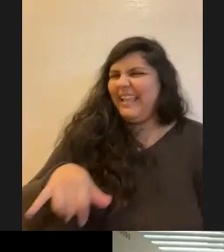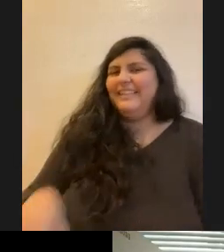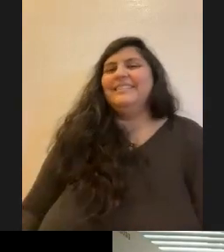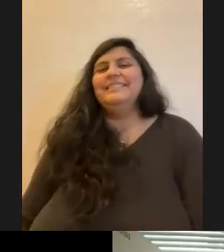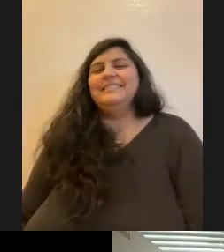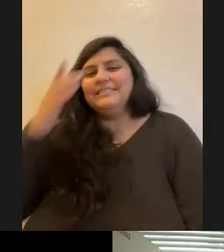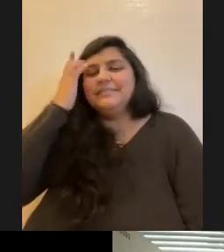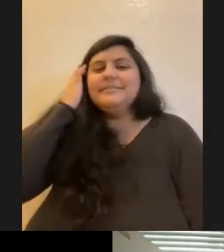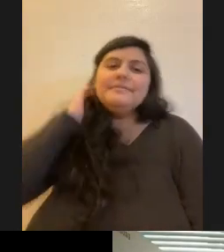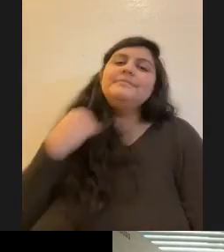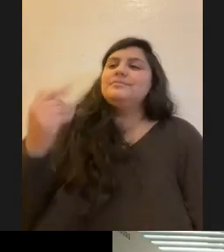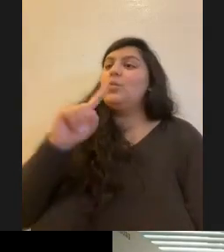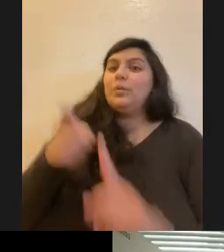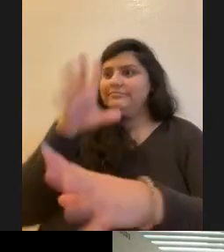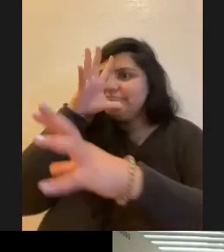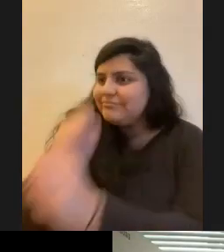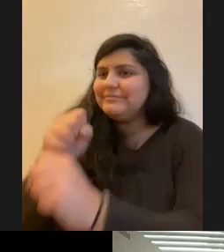really fascinated with something, and